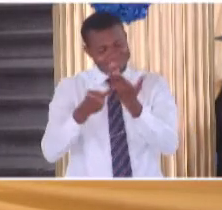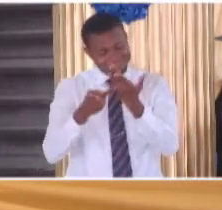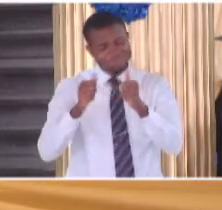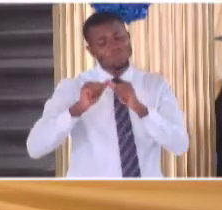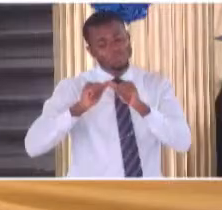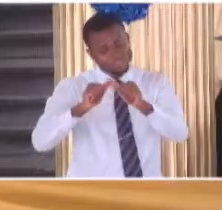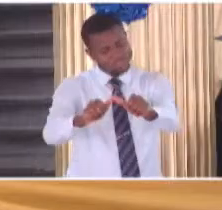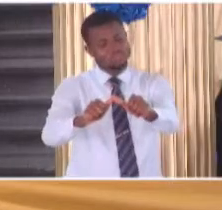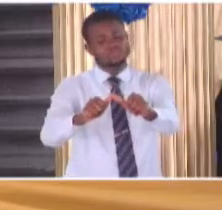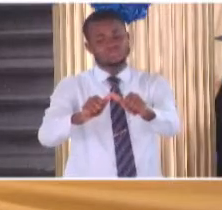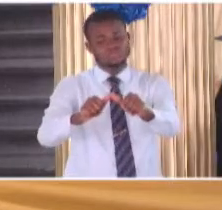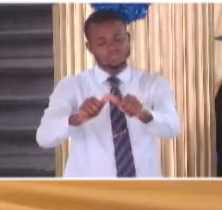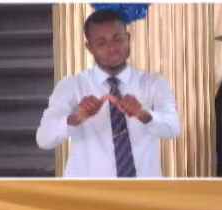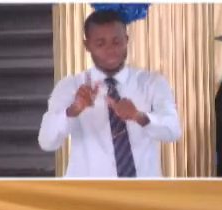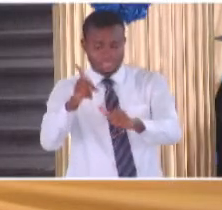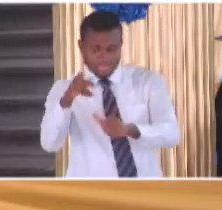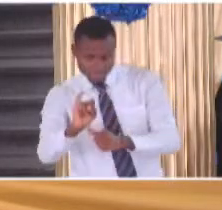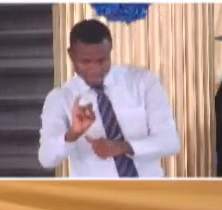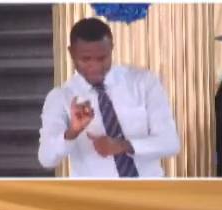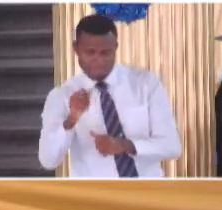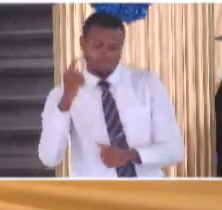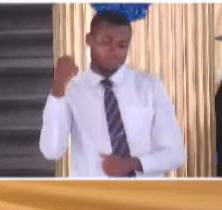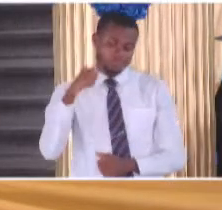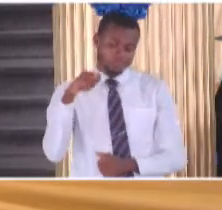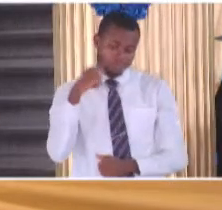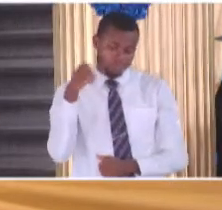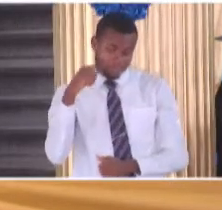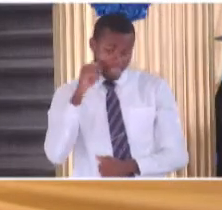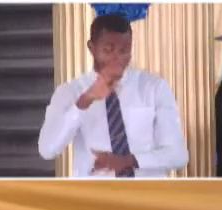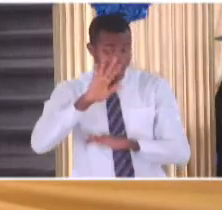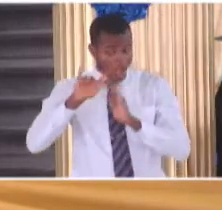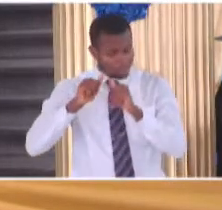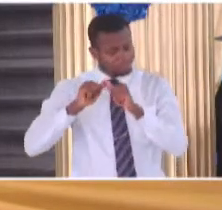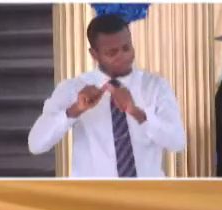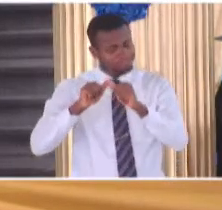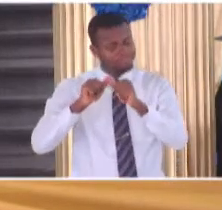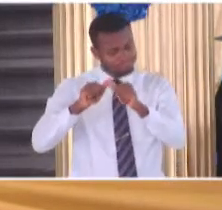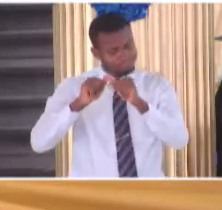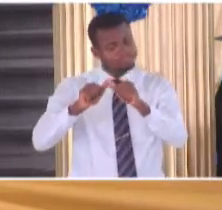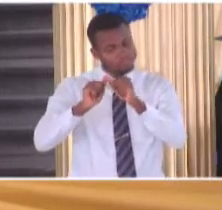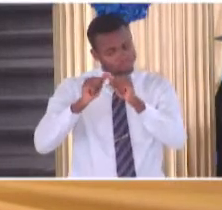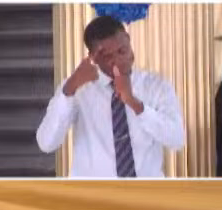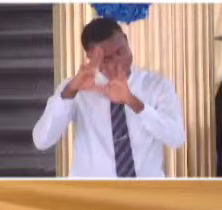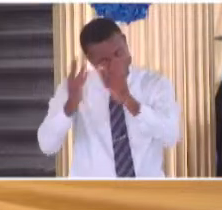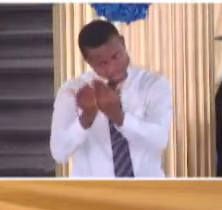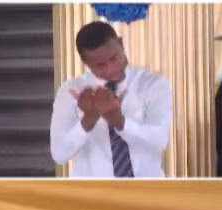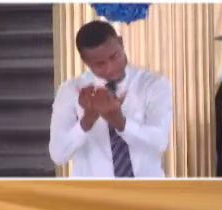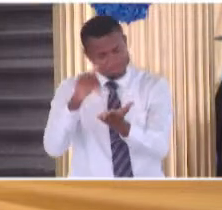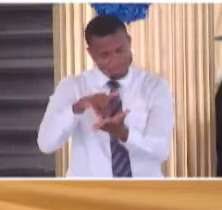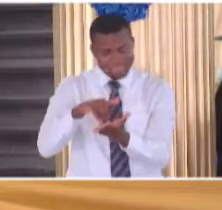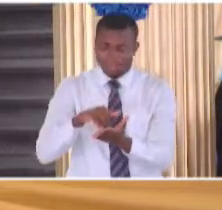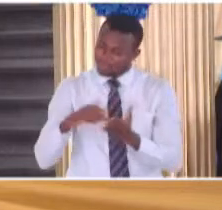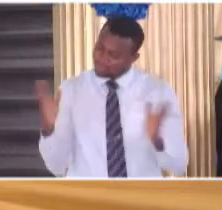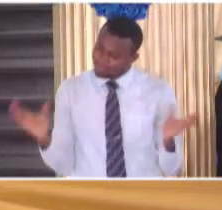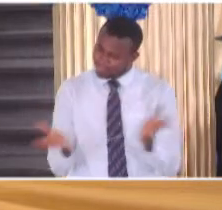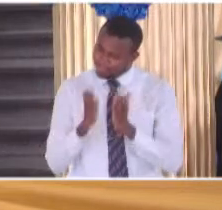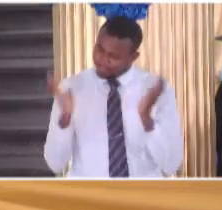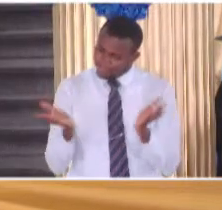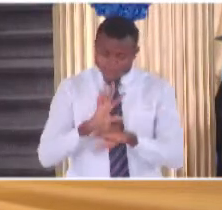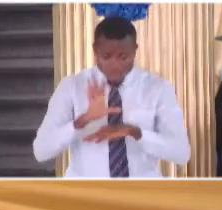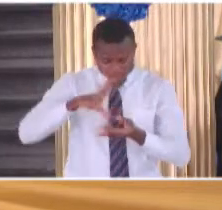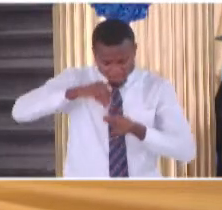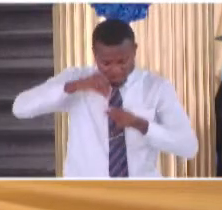as into our Kumasi and Takoradi city campuses, are still ongoing, and I encourage prospective